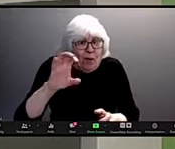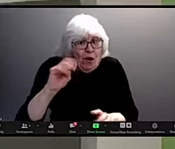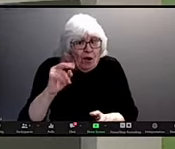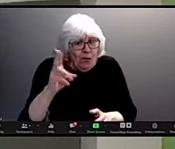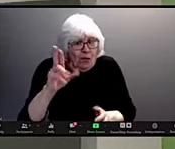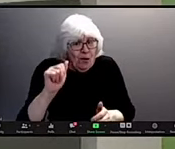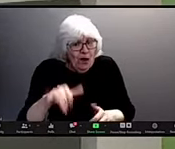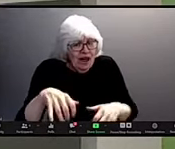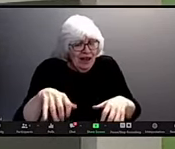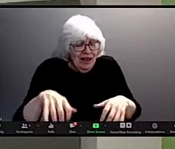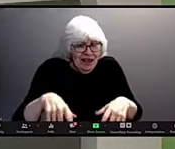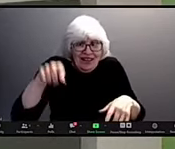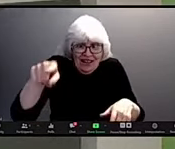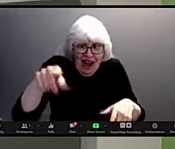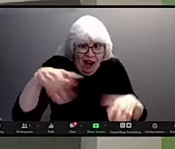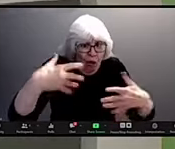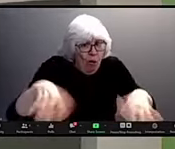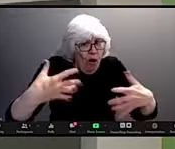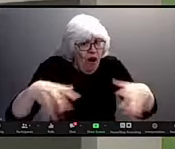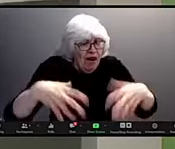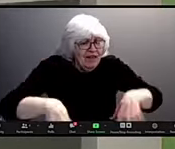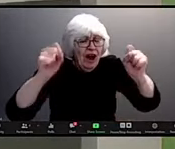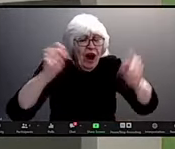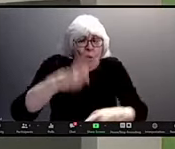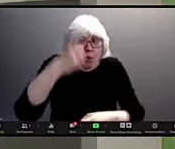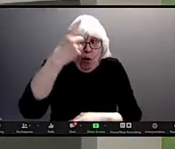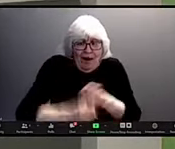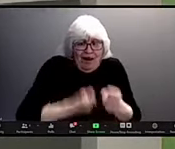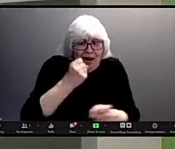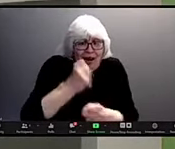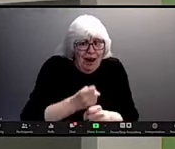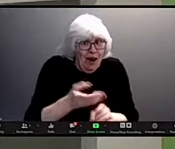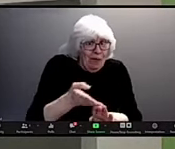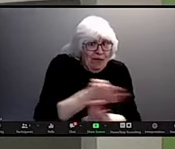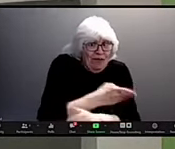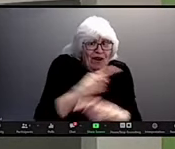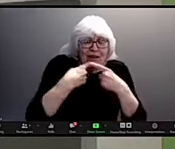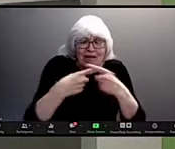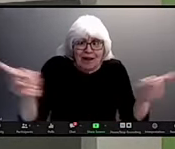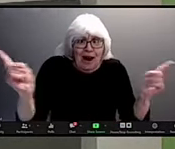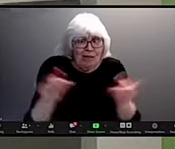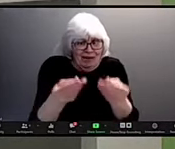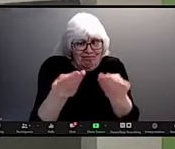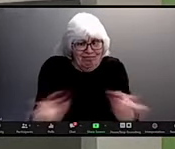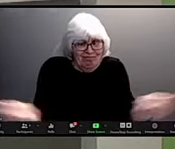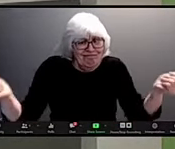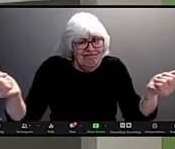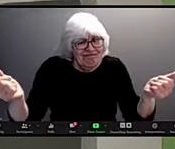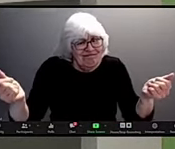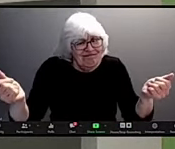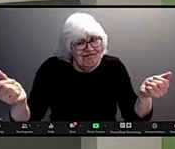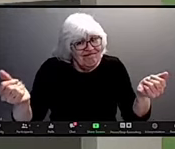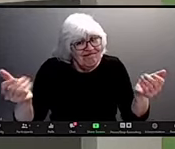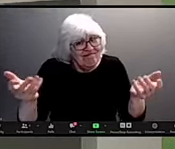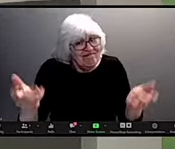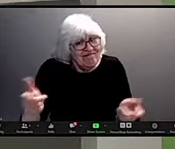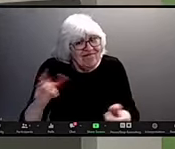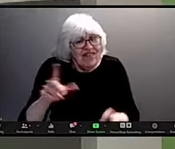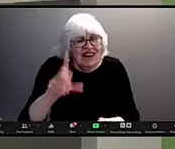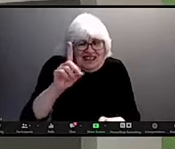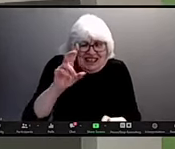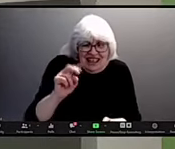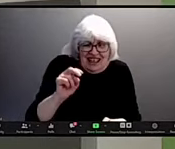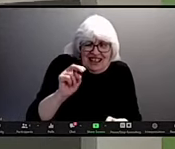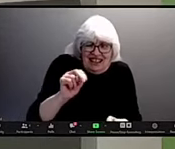So DNRR takes the lead in that assessment. They continue to have boots on the ground and will continue